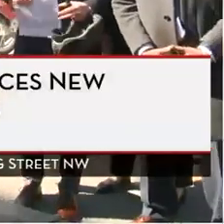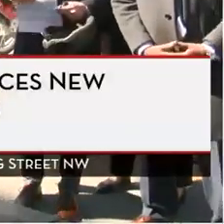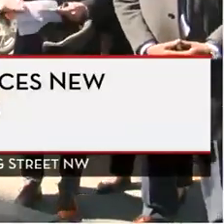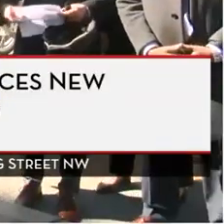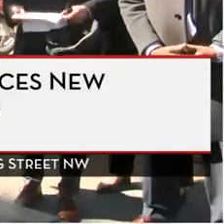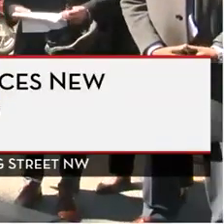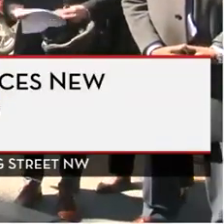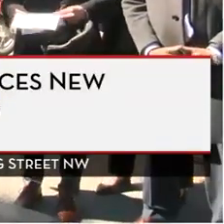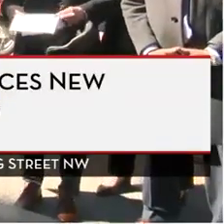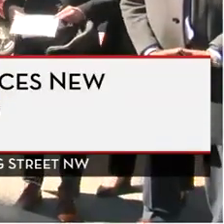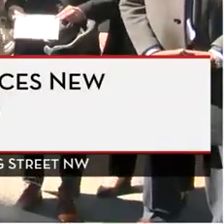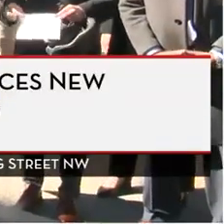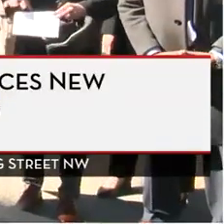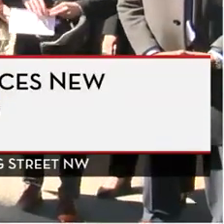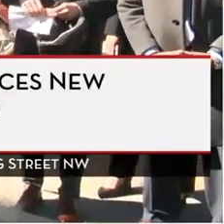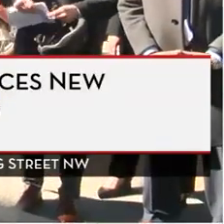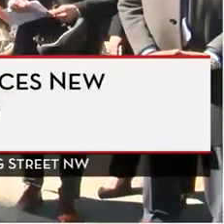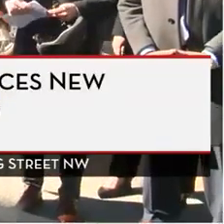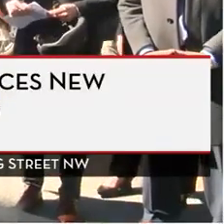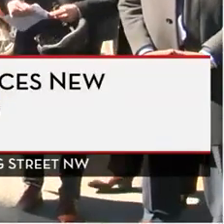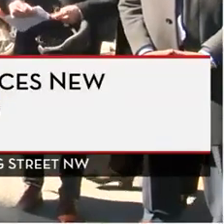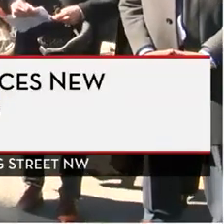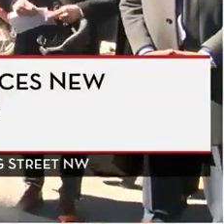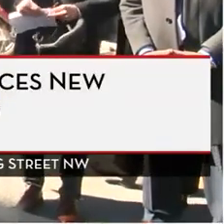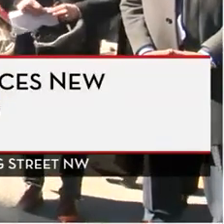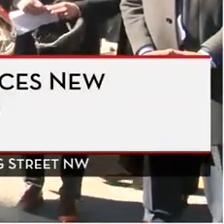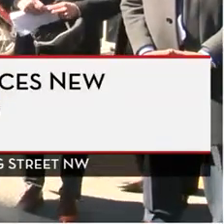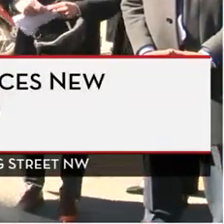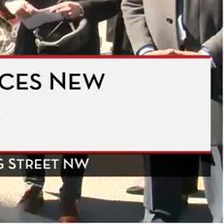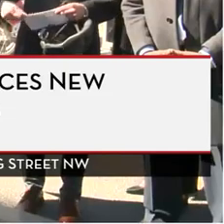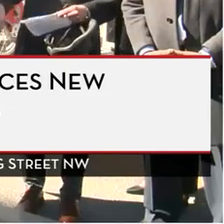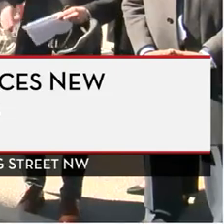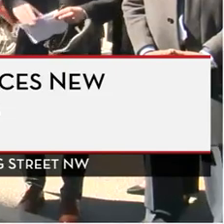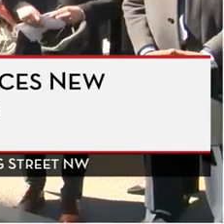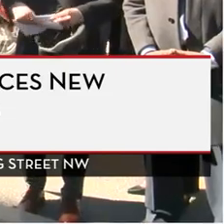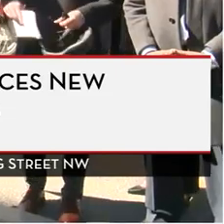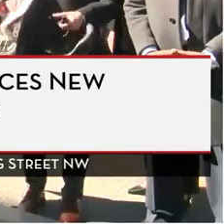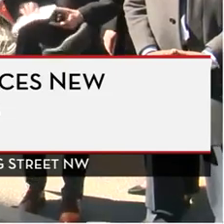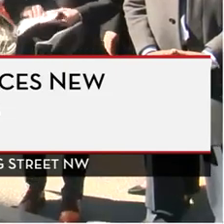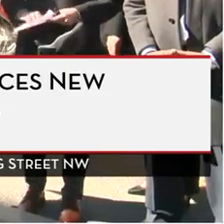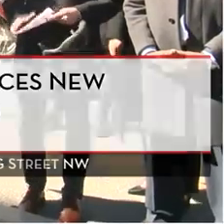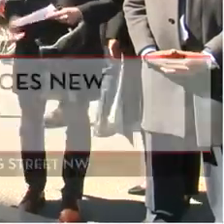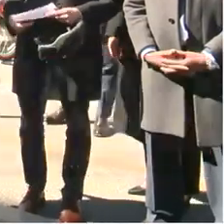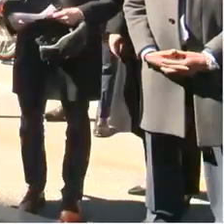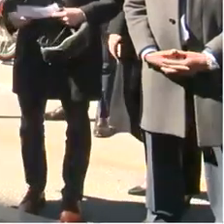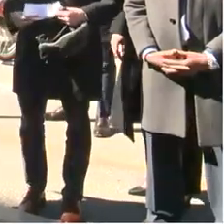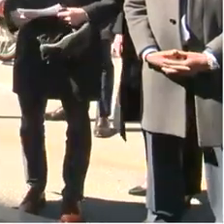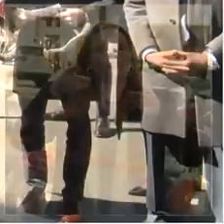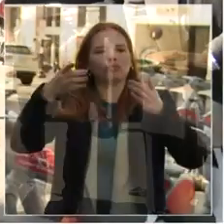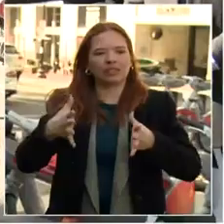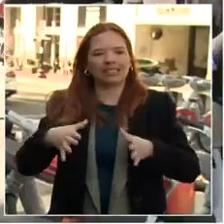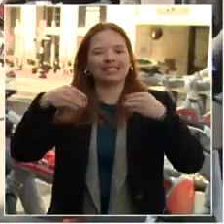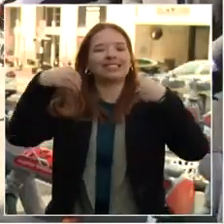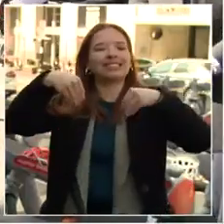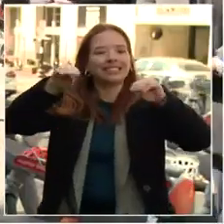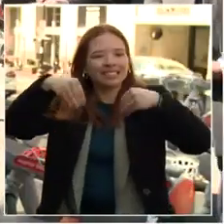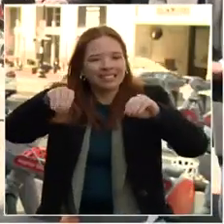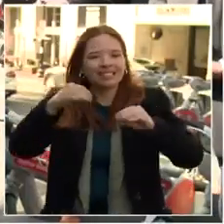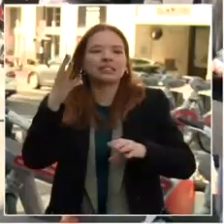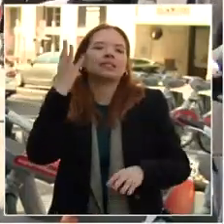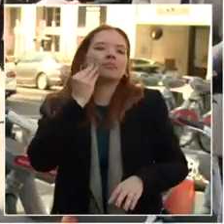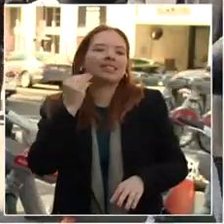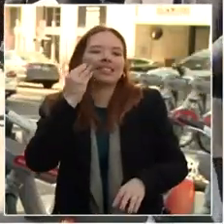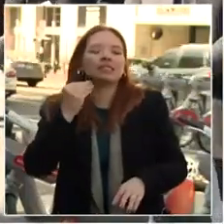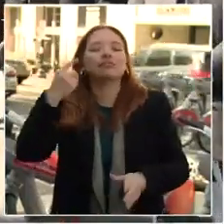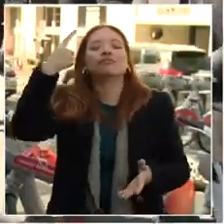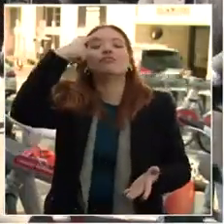Good morning. My name is Robert McKelly, and I am the Director of Sales and Guest Experience for Unconventional Diner. Unconventional